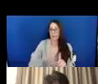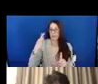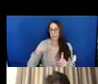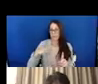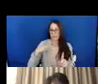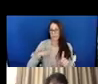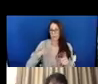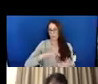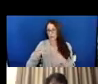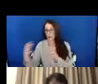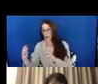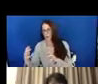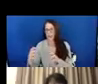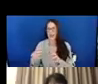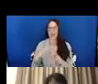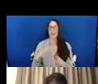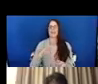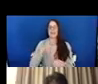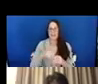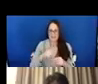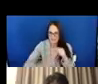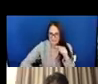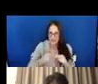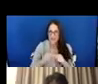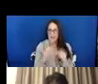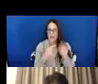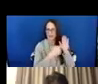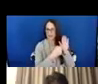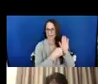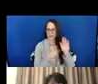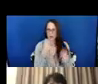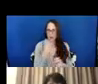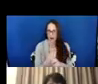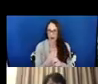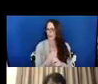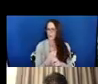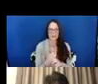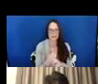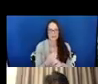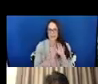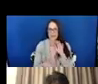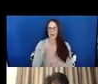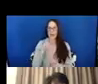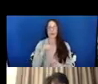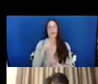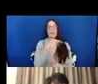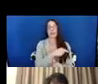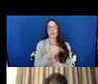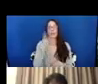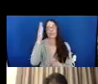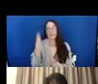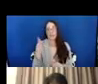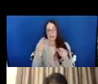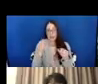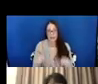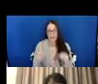went into cycles such as this that were difficult to climb out of. This participant was eventually able to borrow money from a friend, an